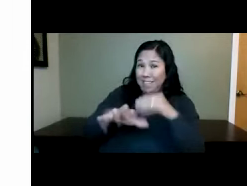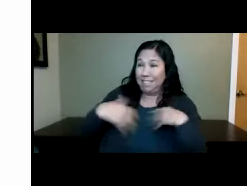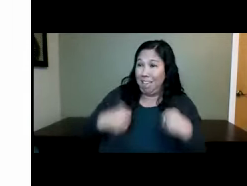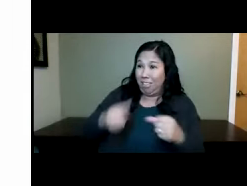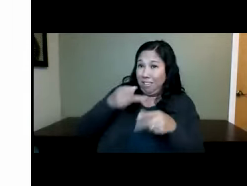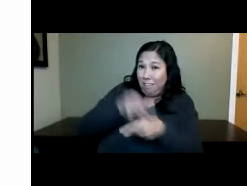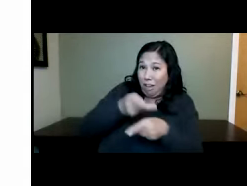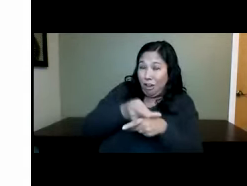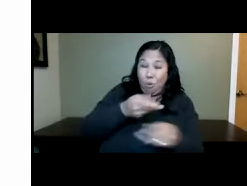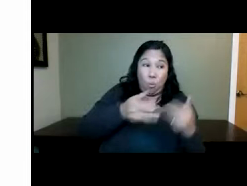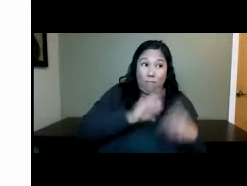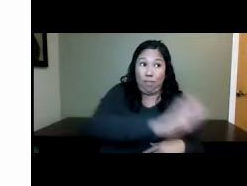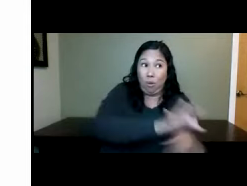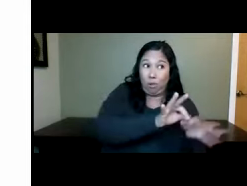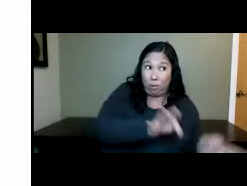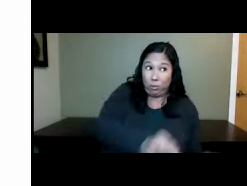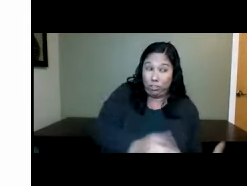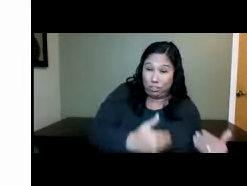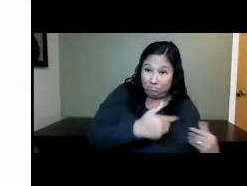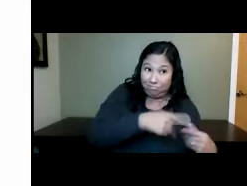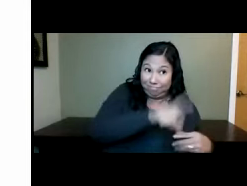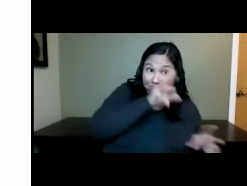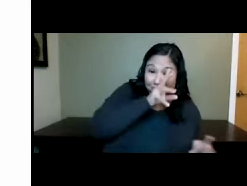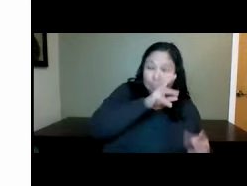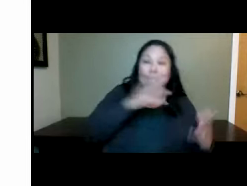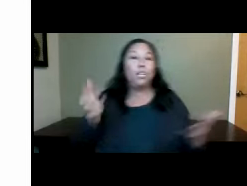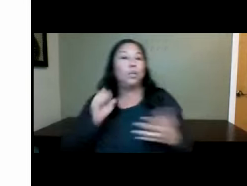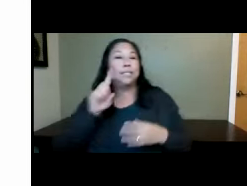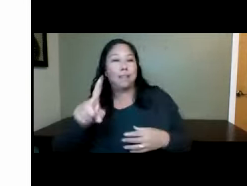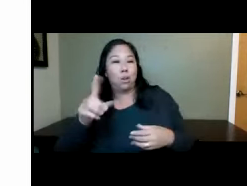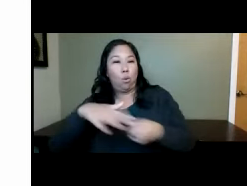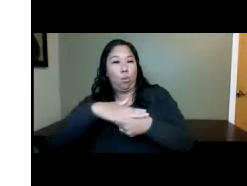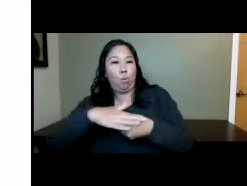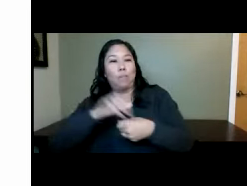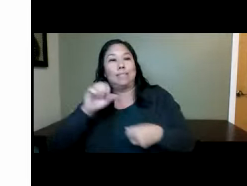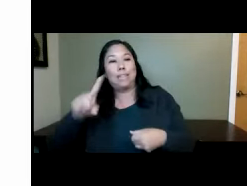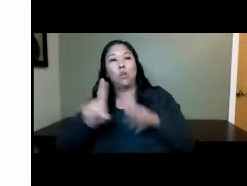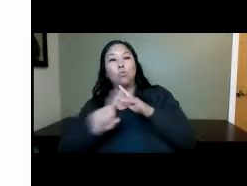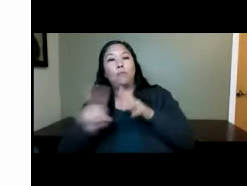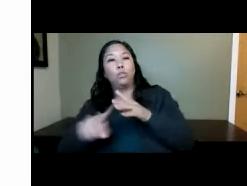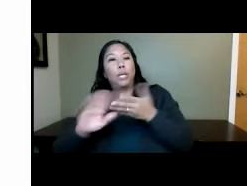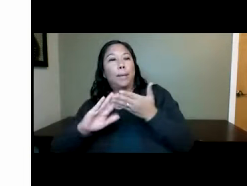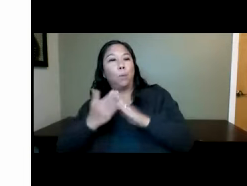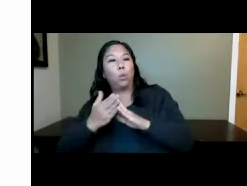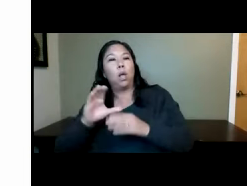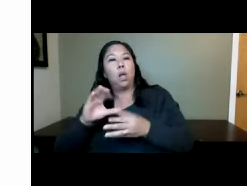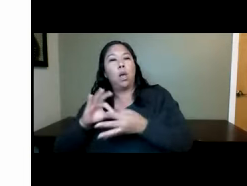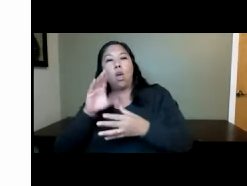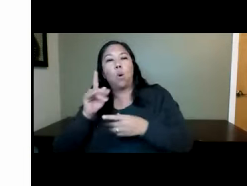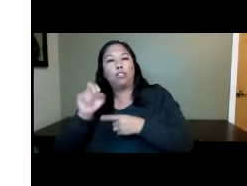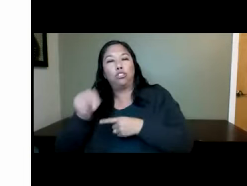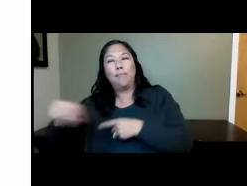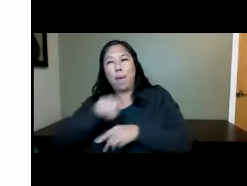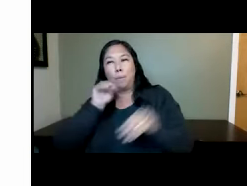they happen to speak. Um, in San Diego, locally, the San Diego Refugee Communities Coalition put together an